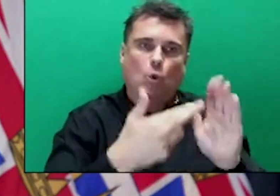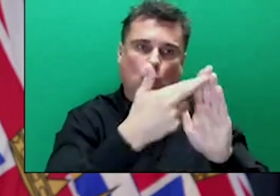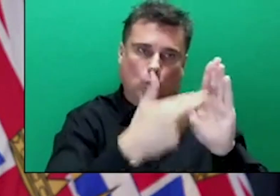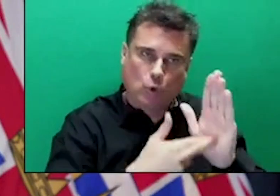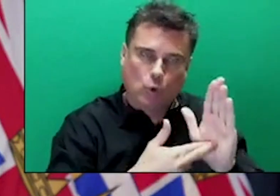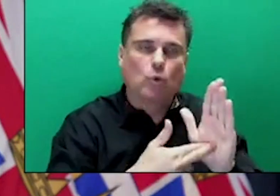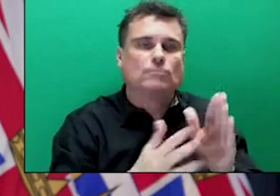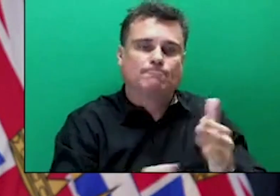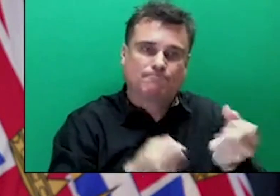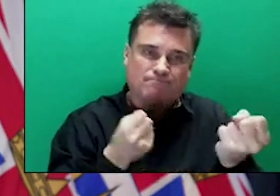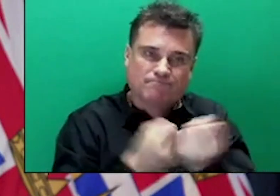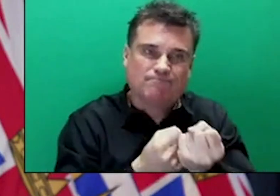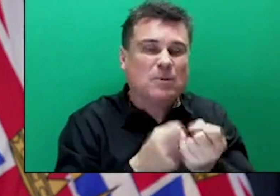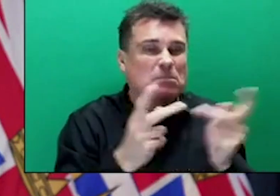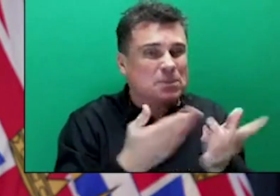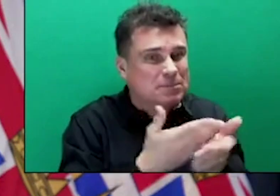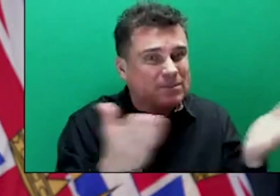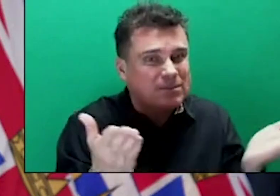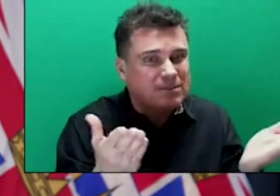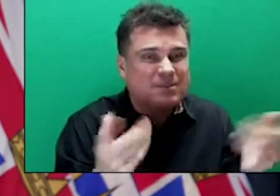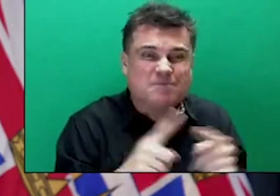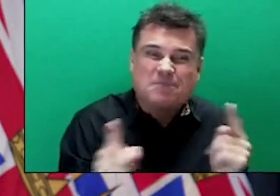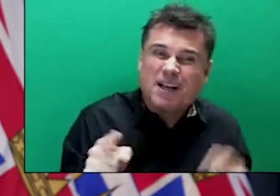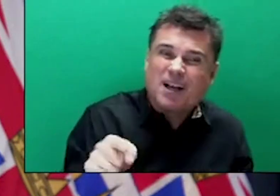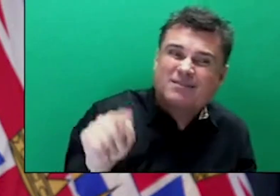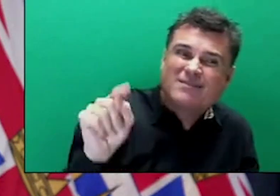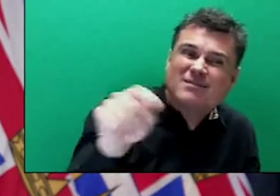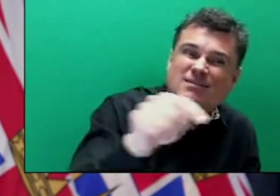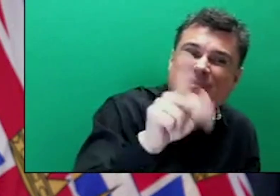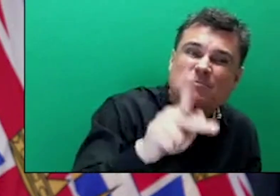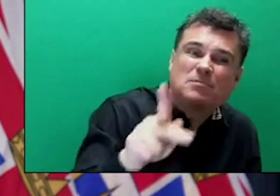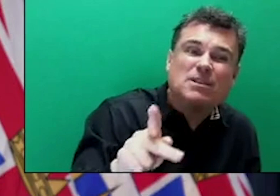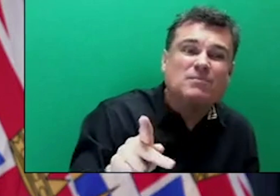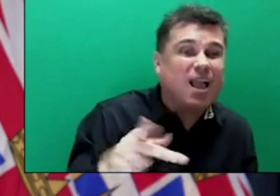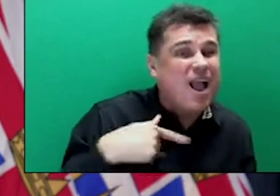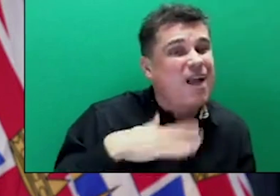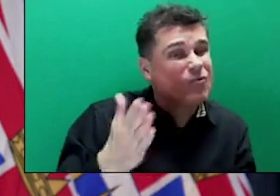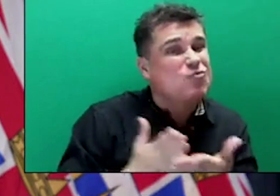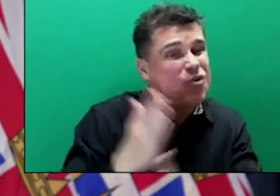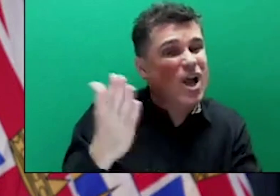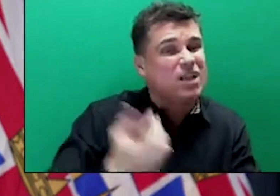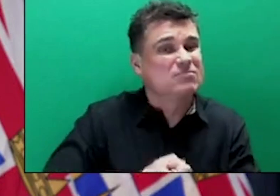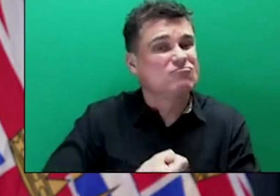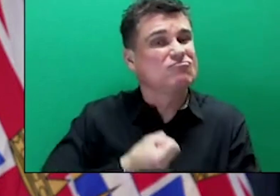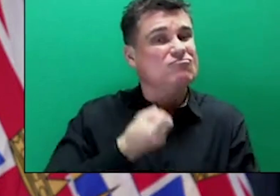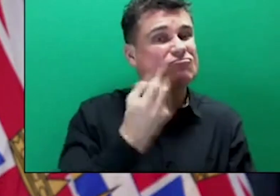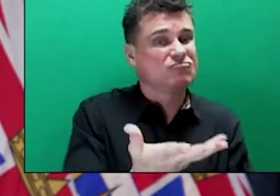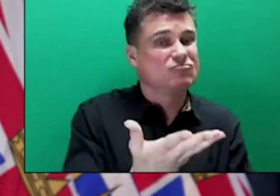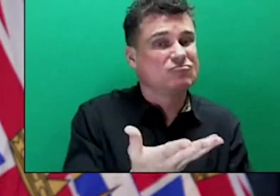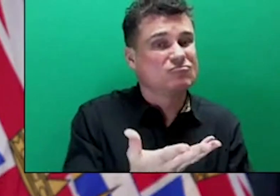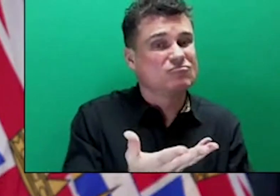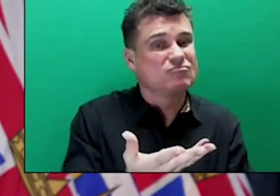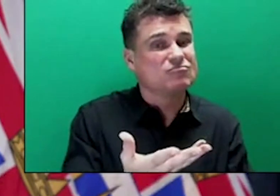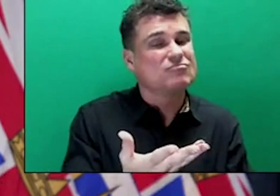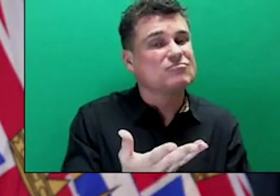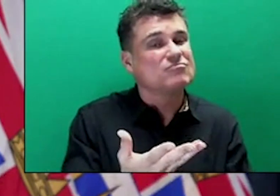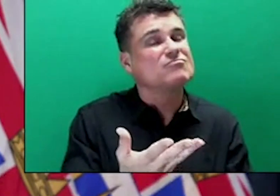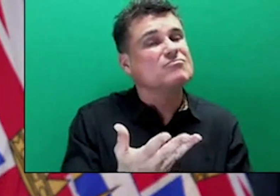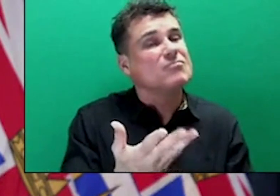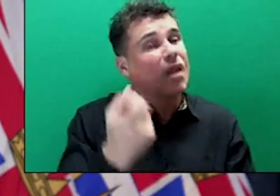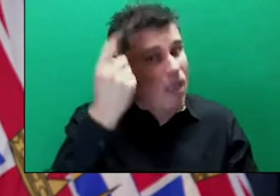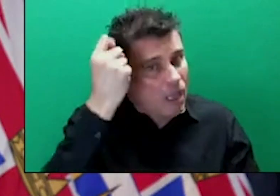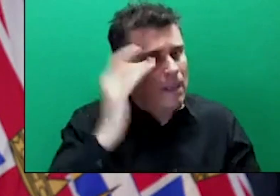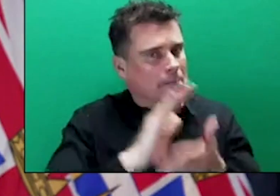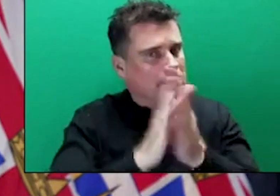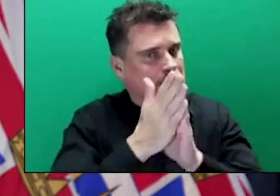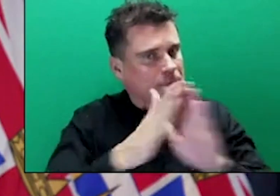we, as long as it's outside and they're not putting others at risk, the risk of transmission of the virus is less. Although, as